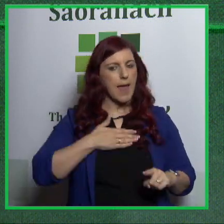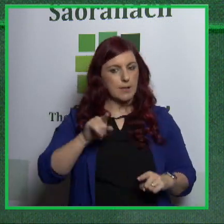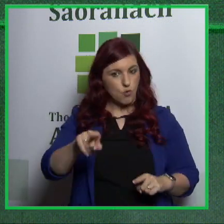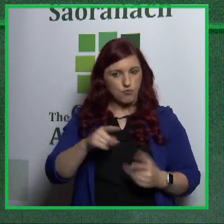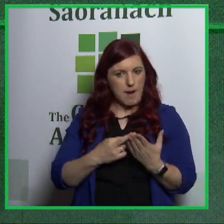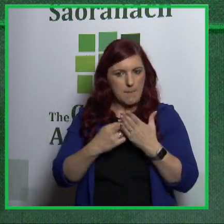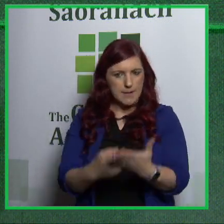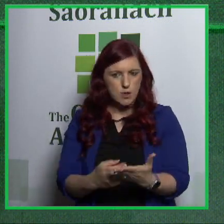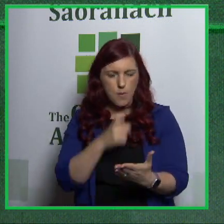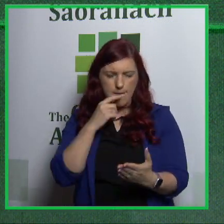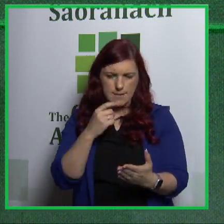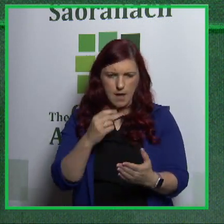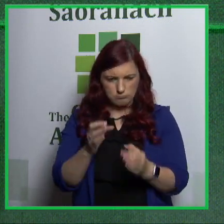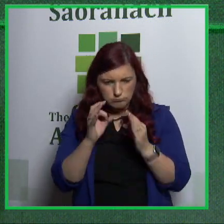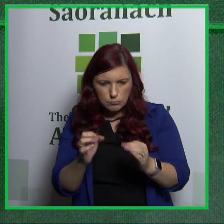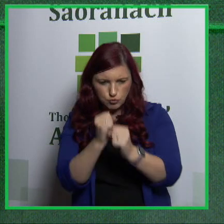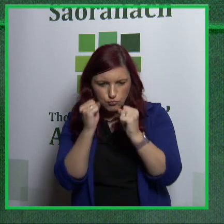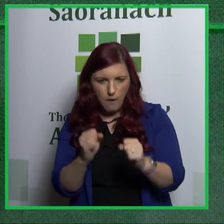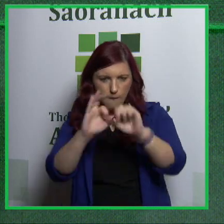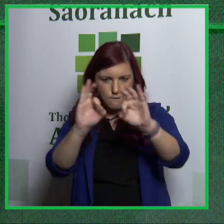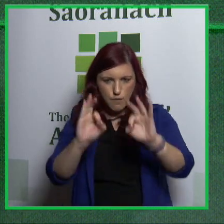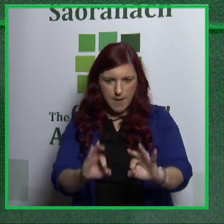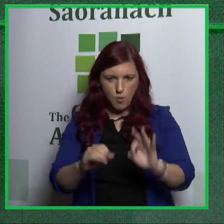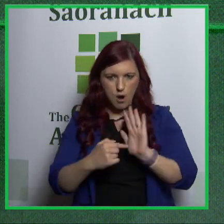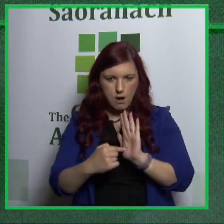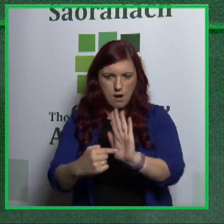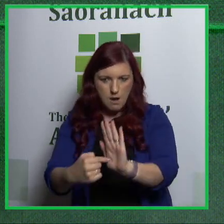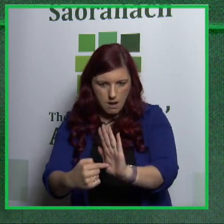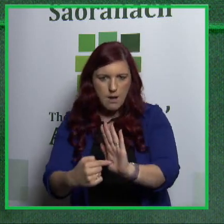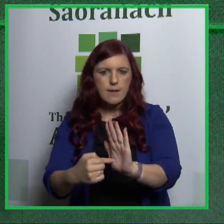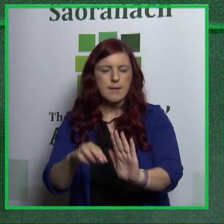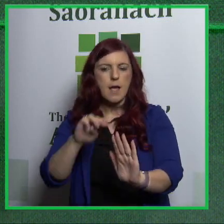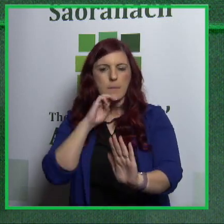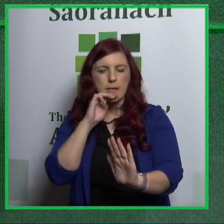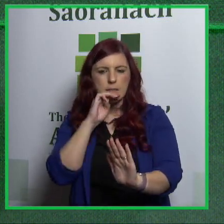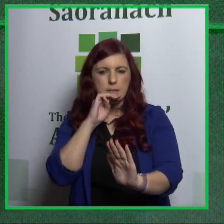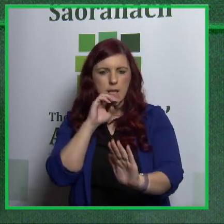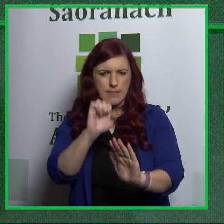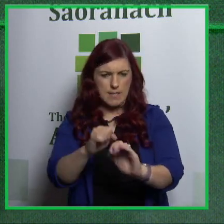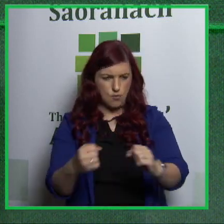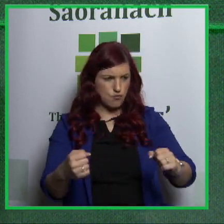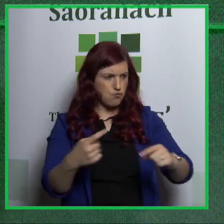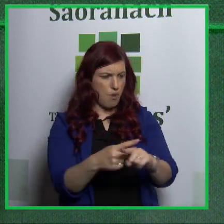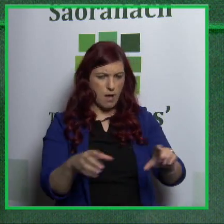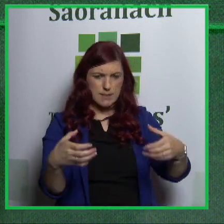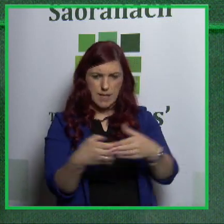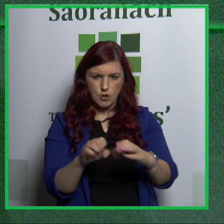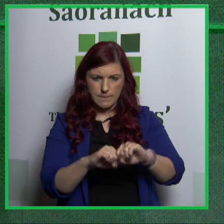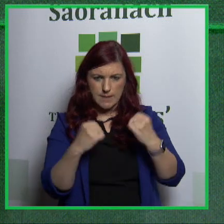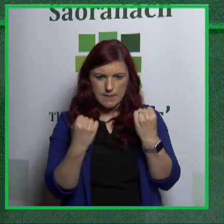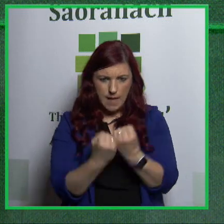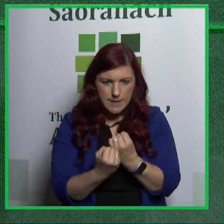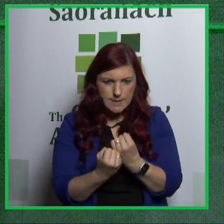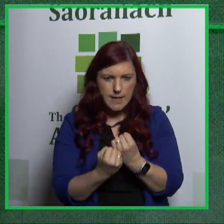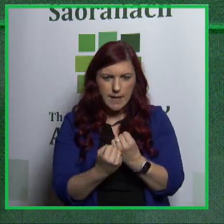really secure framework that going forward, that this cross-section of society that has been entirely obliterated in terms of their rights